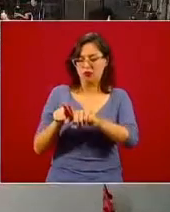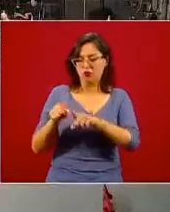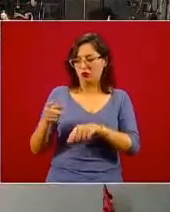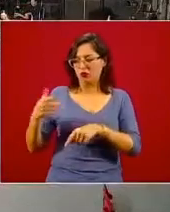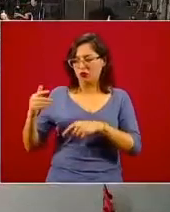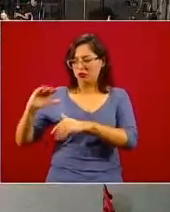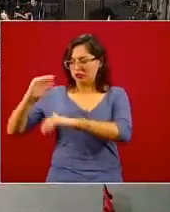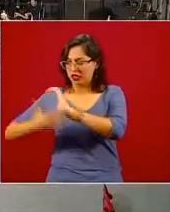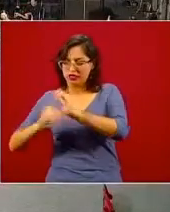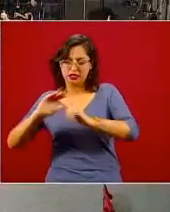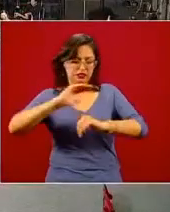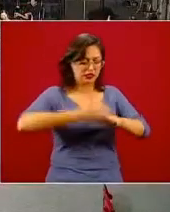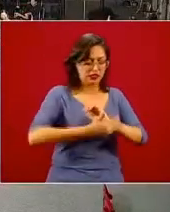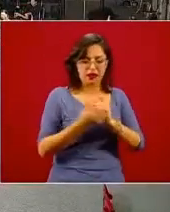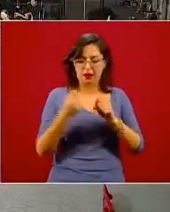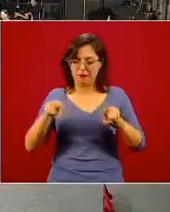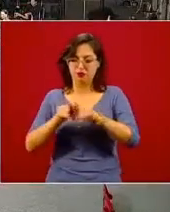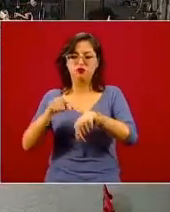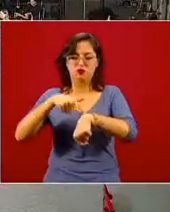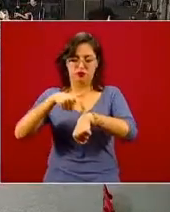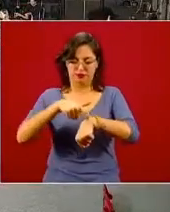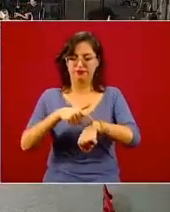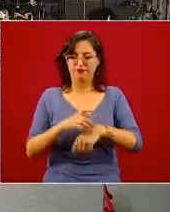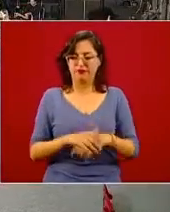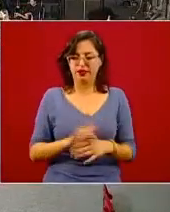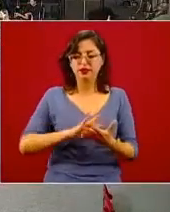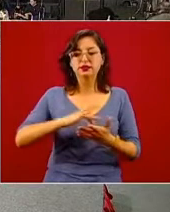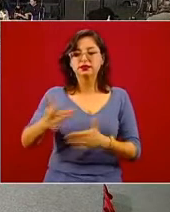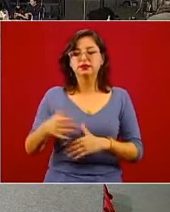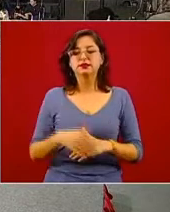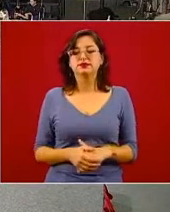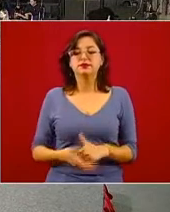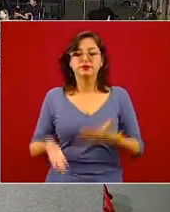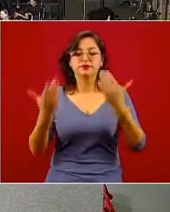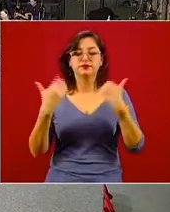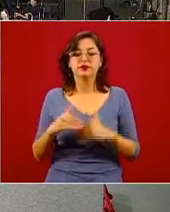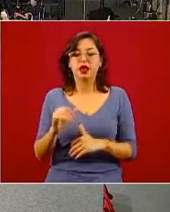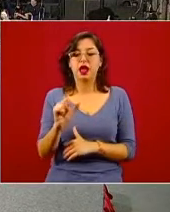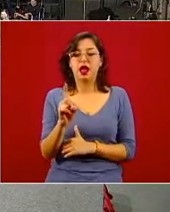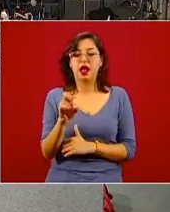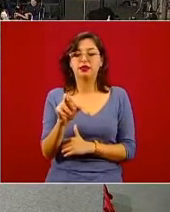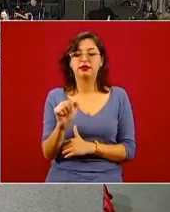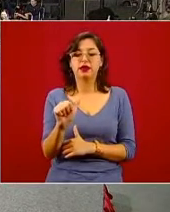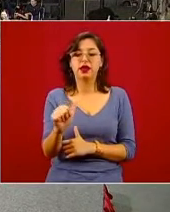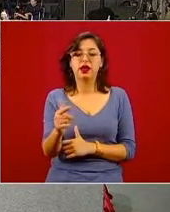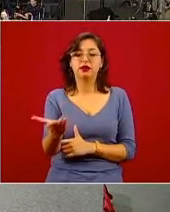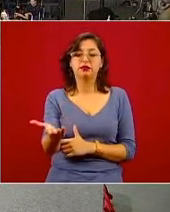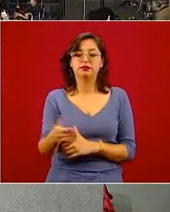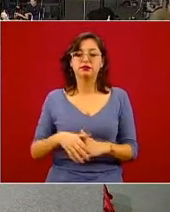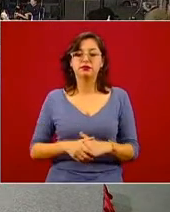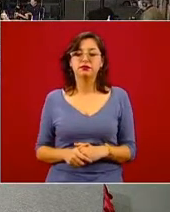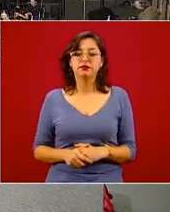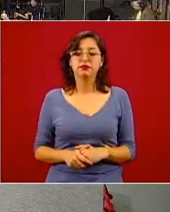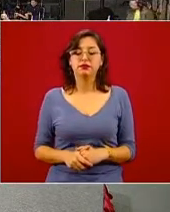us. Yes, we'll try to make the cutoff time match. Thank you, Andrea,